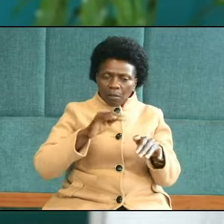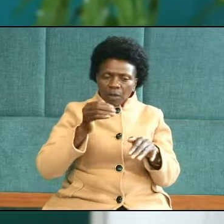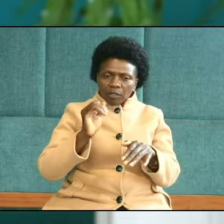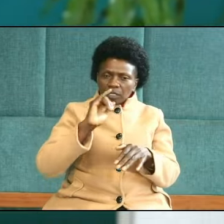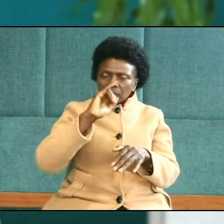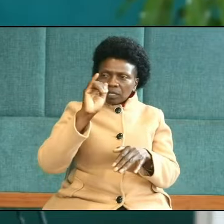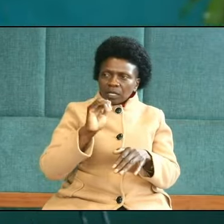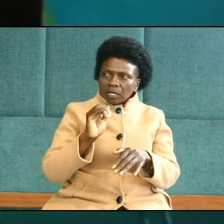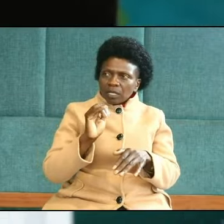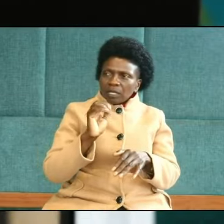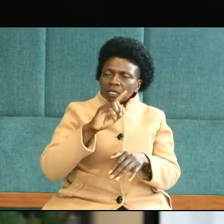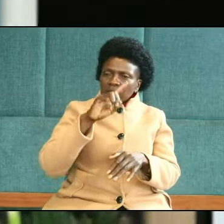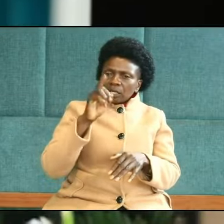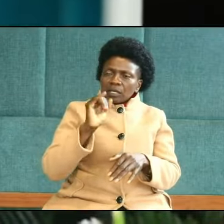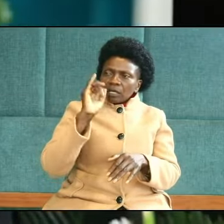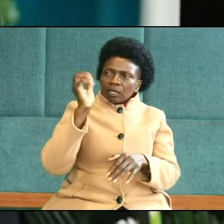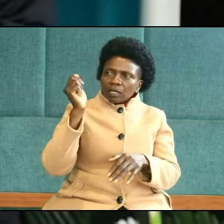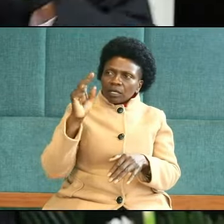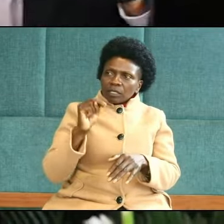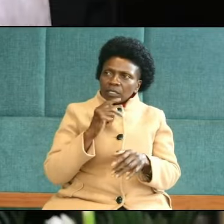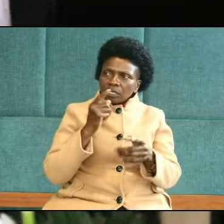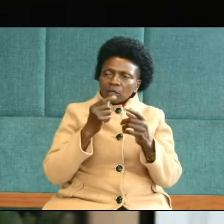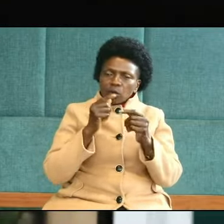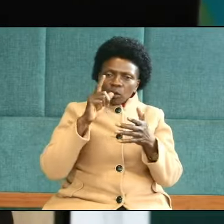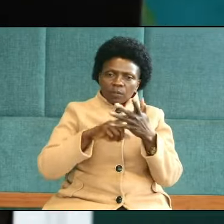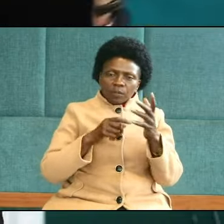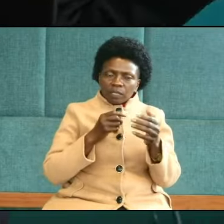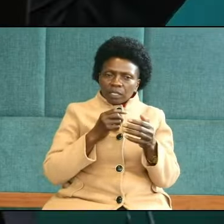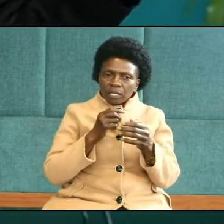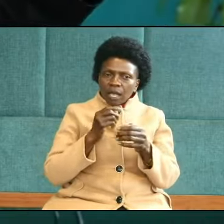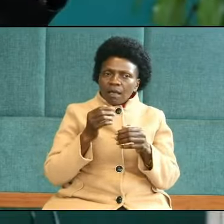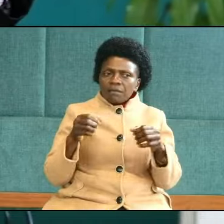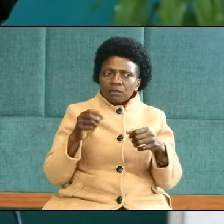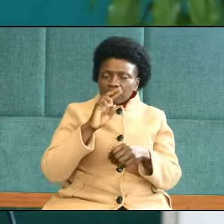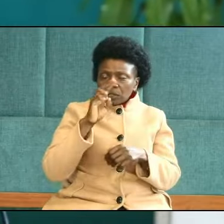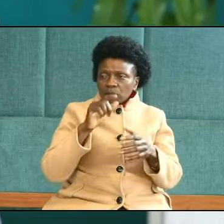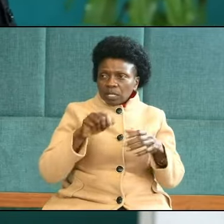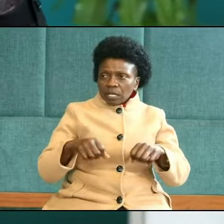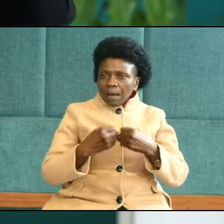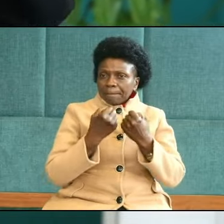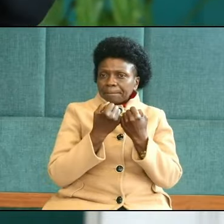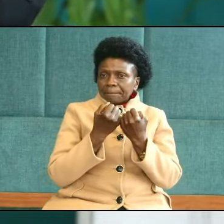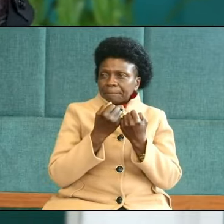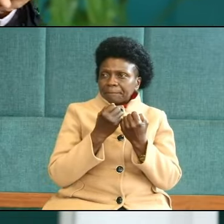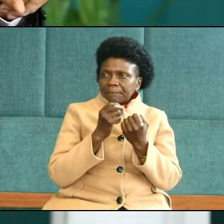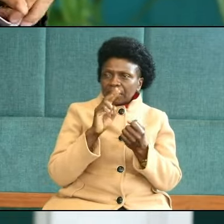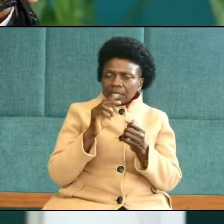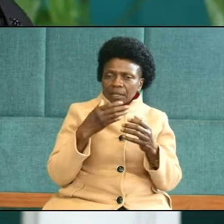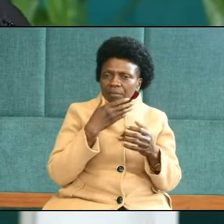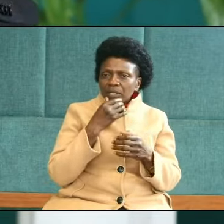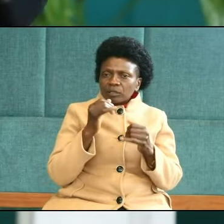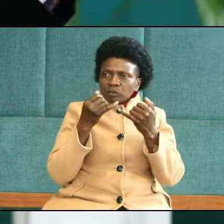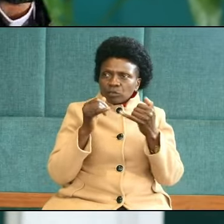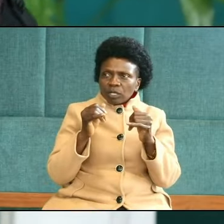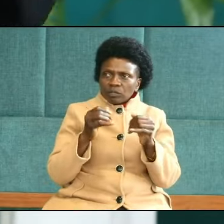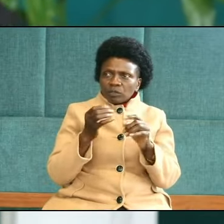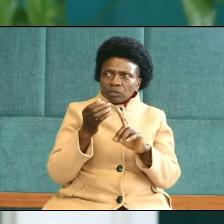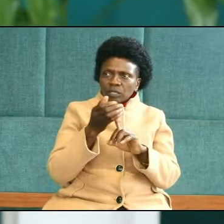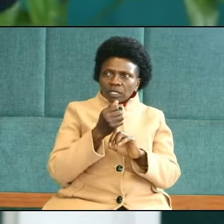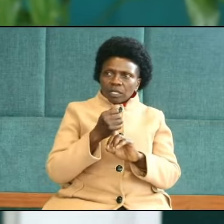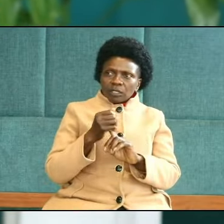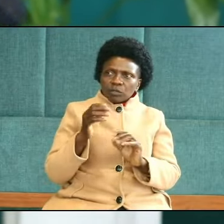not, somebody came running up to us and said, "Have you seen what has happened?" "Where?" And we thought this man was just trying to get us